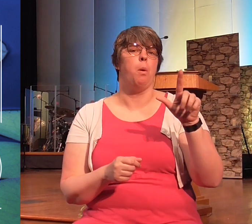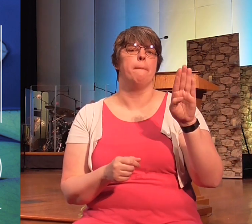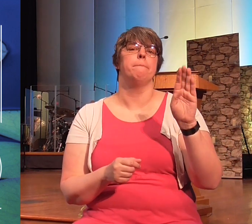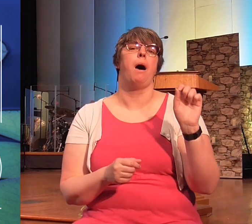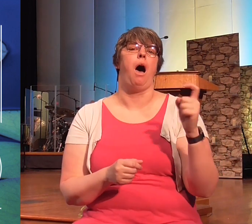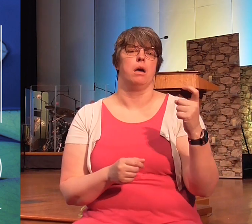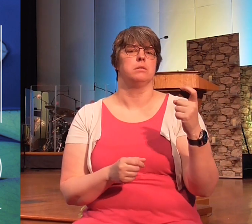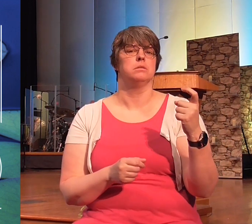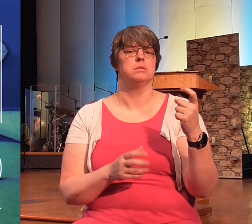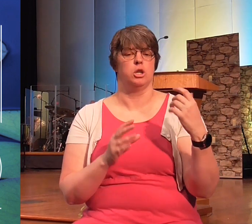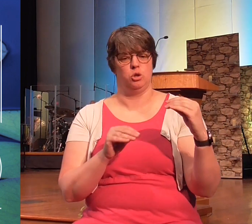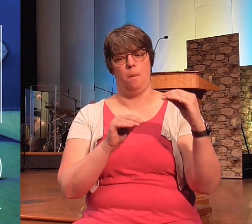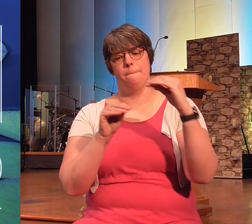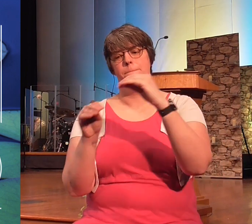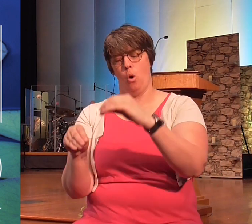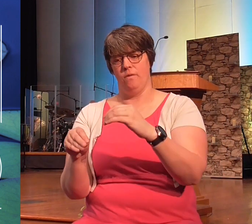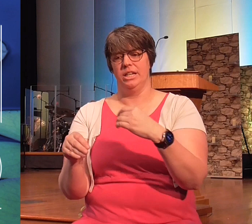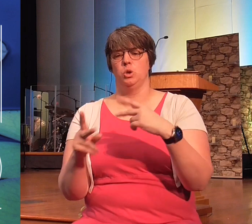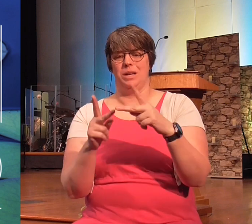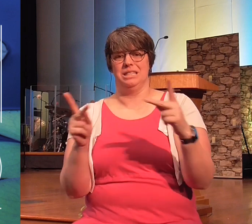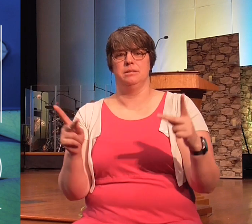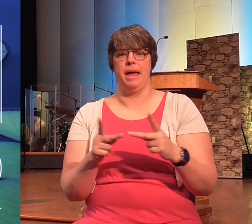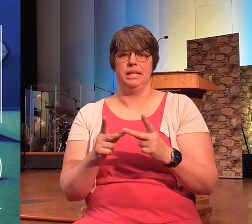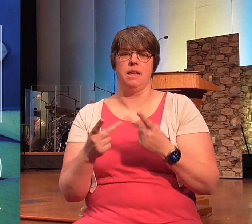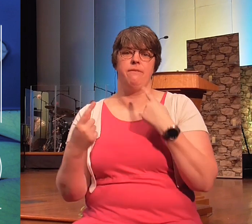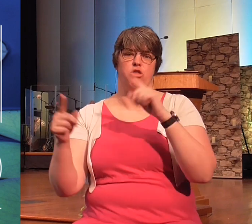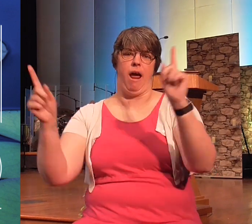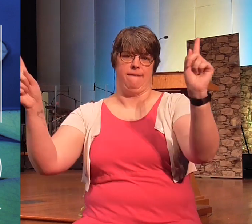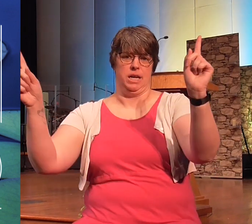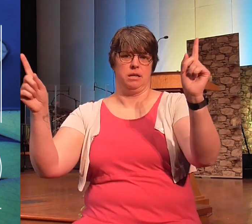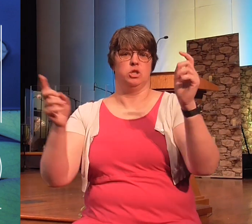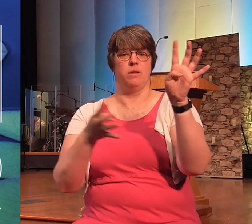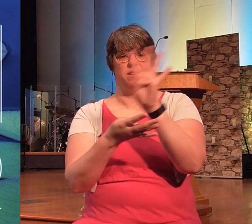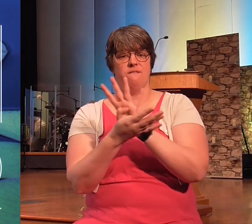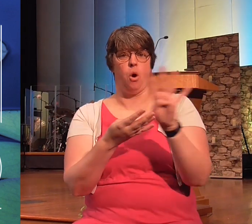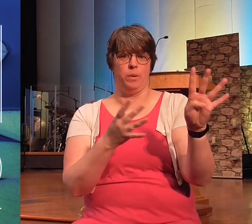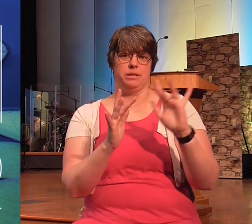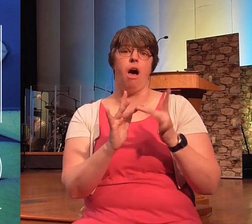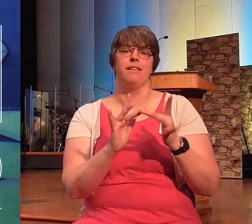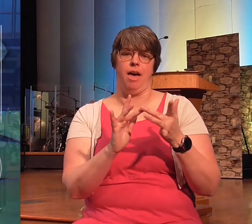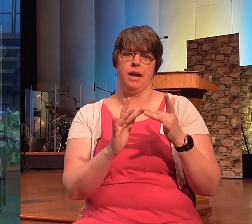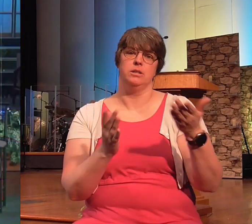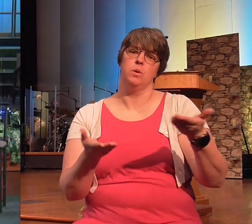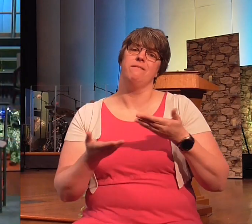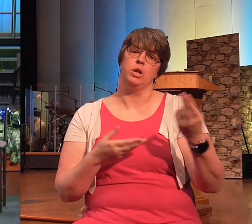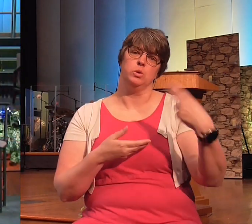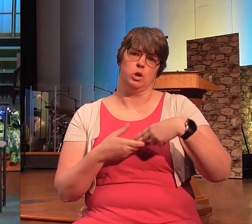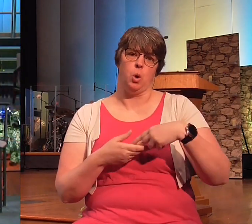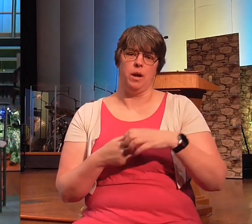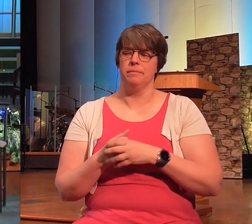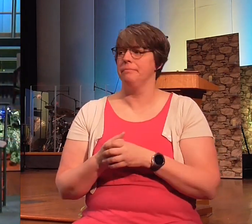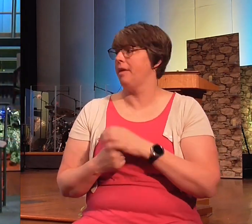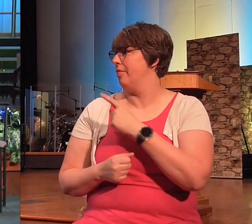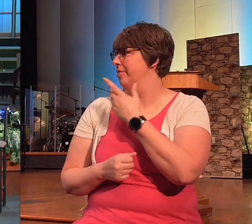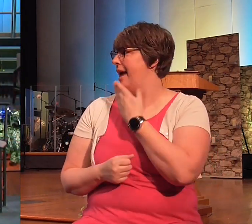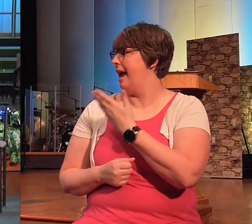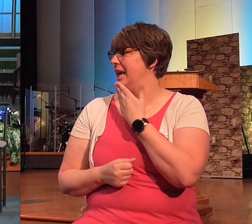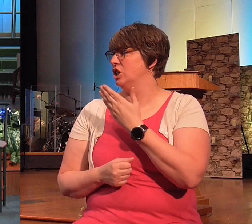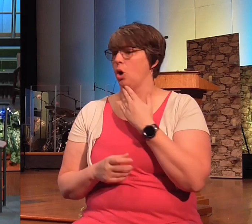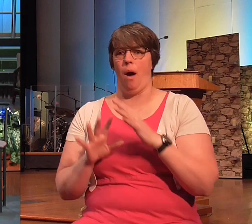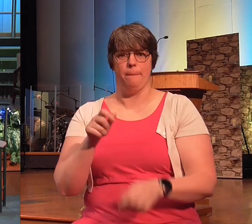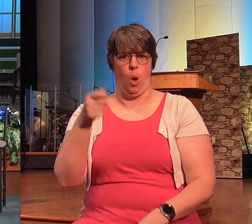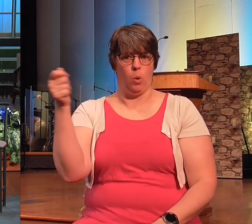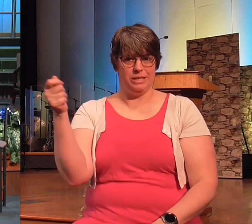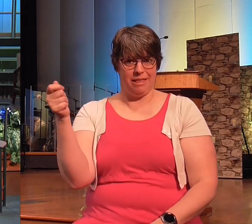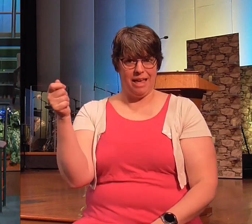of surviving to thriving. It's a 4-week online class, and I invite you to join me. Thank you, Michelle. I'm holding this